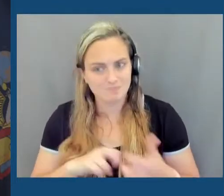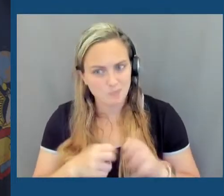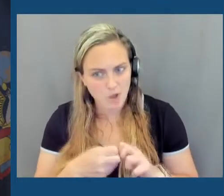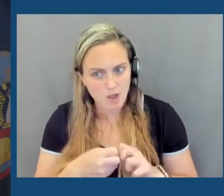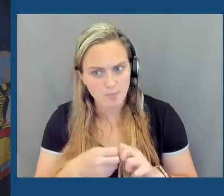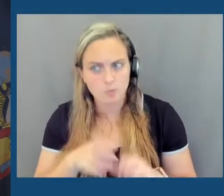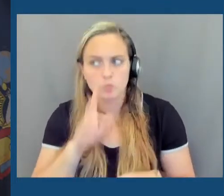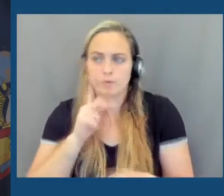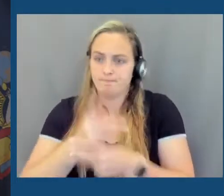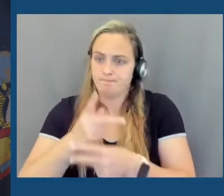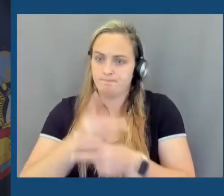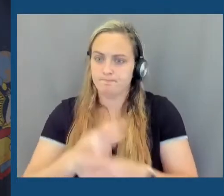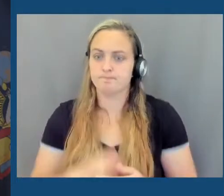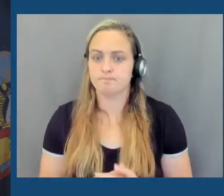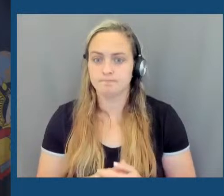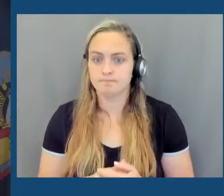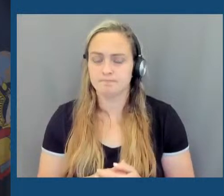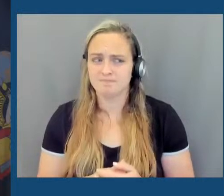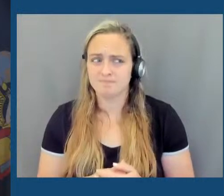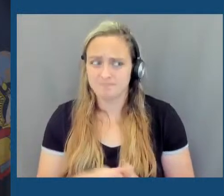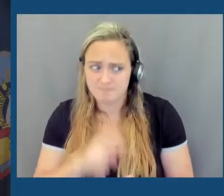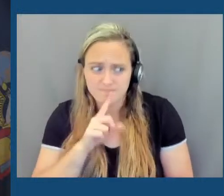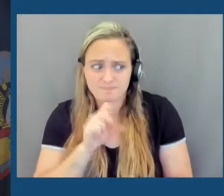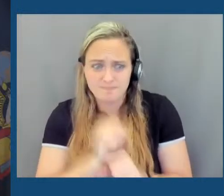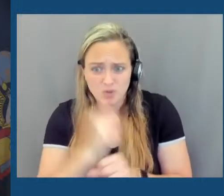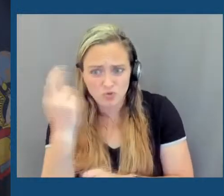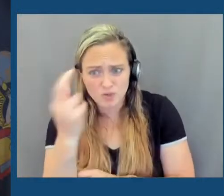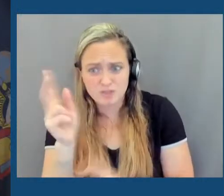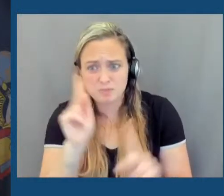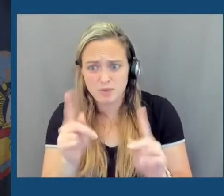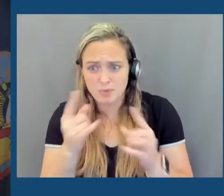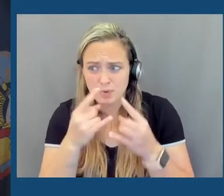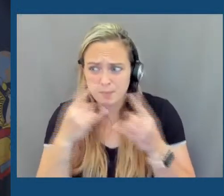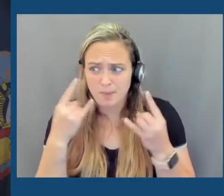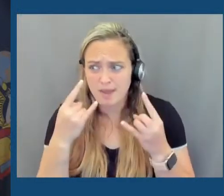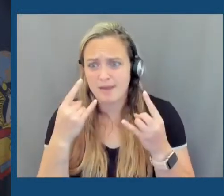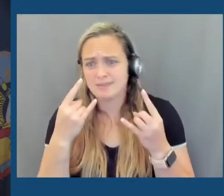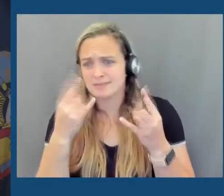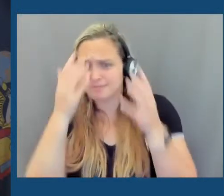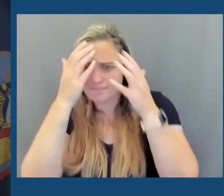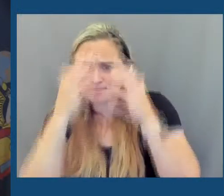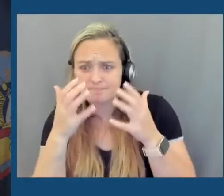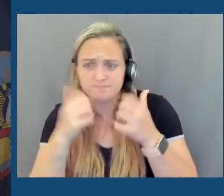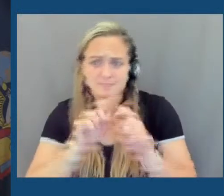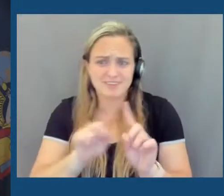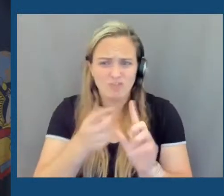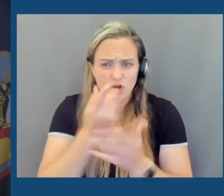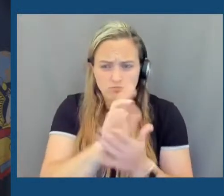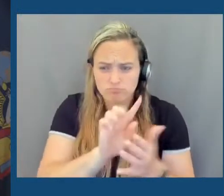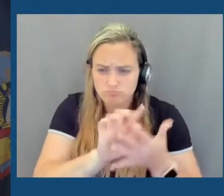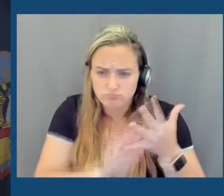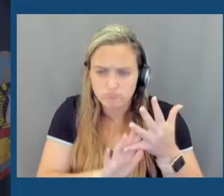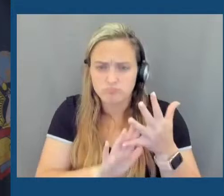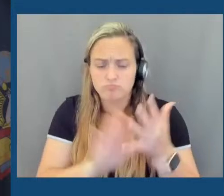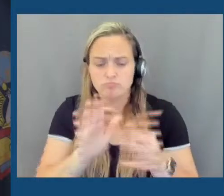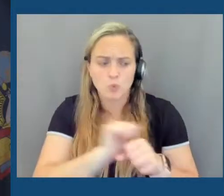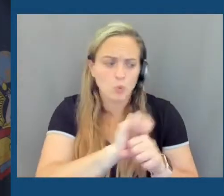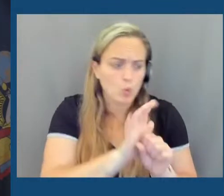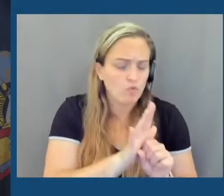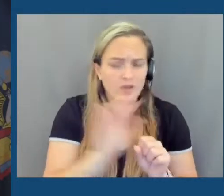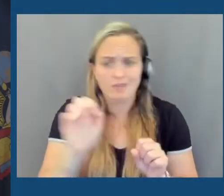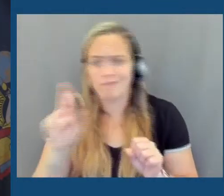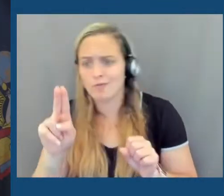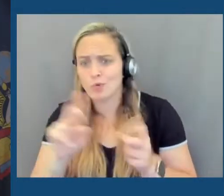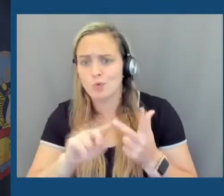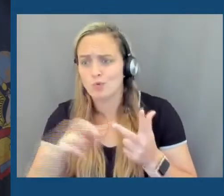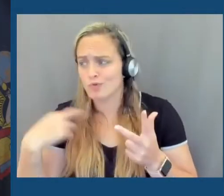with. And there's legitimate reasons why people wear face coverings, mask coverings, head coverings, from COVID or the flu,